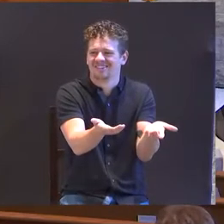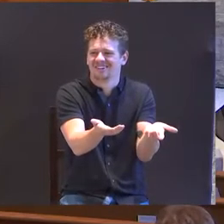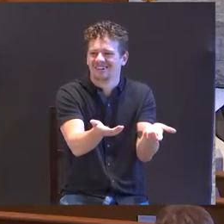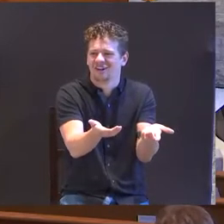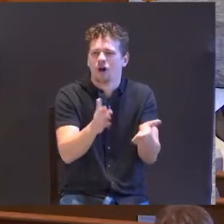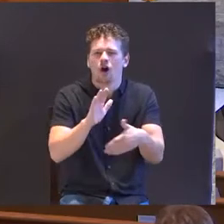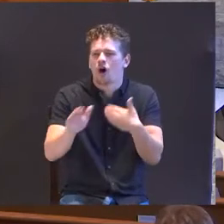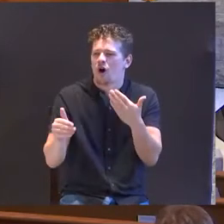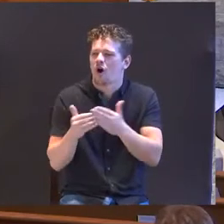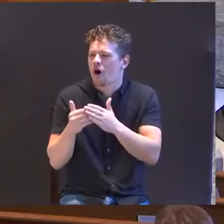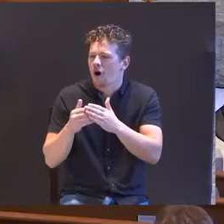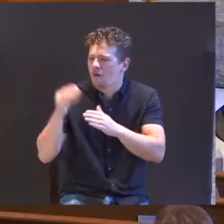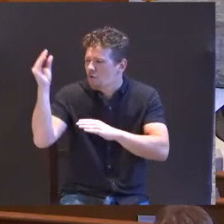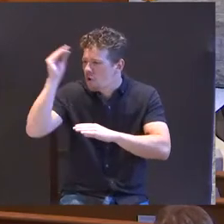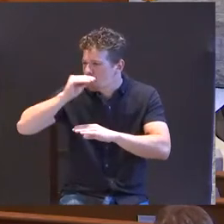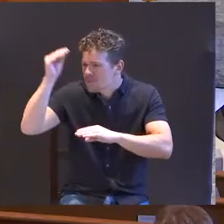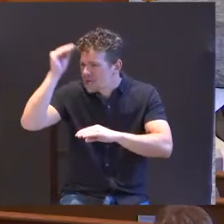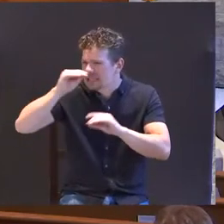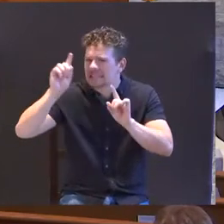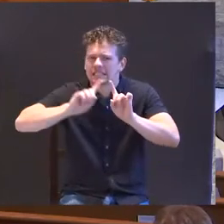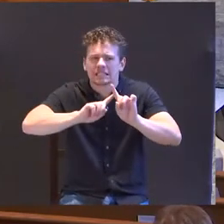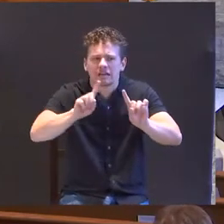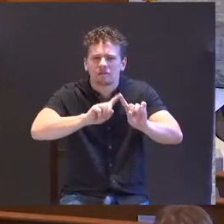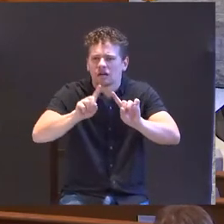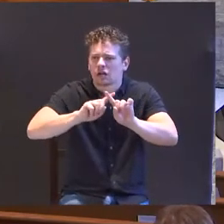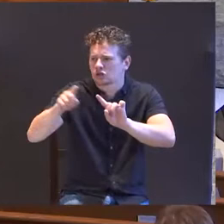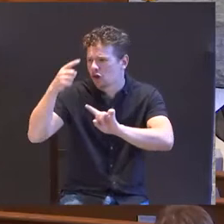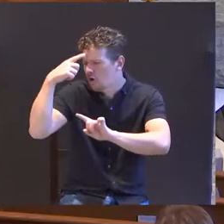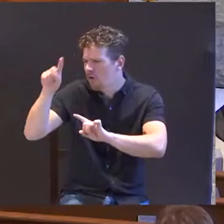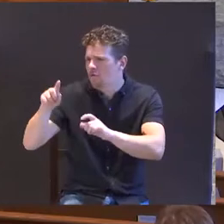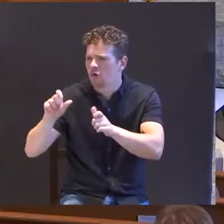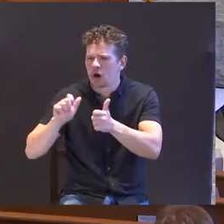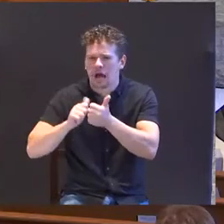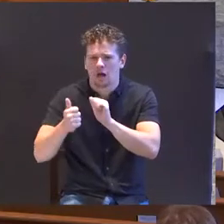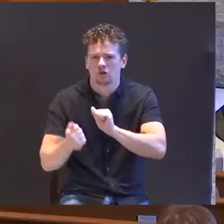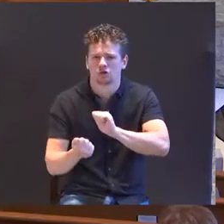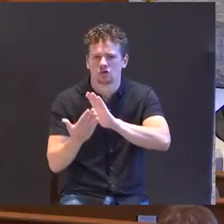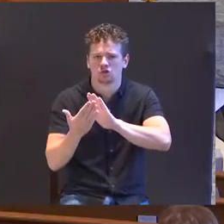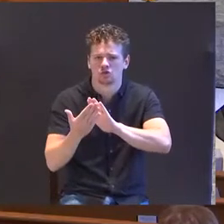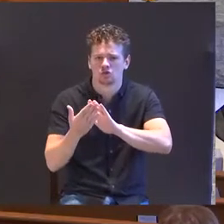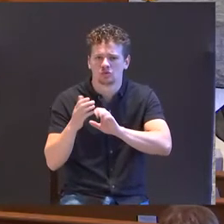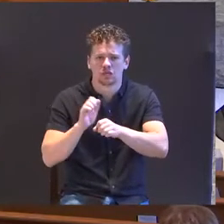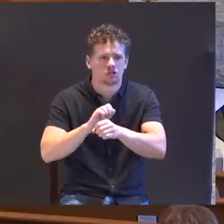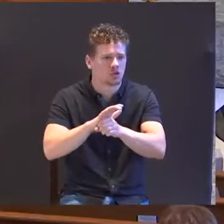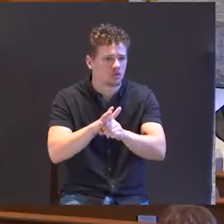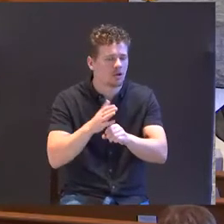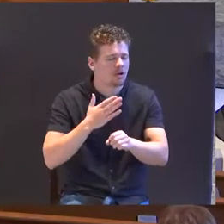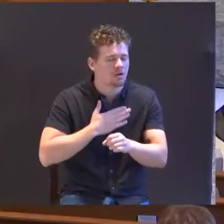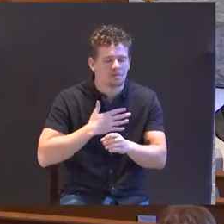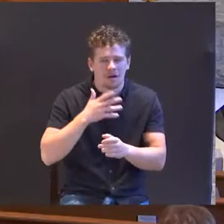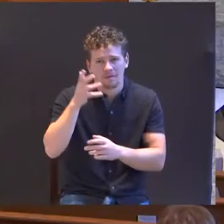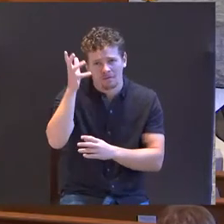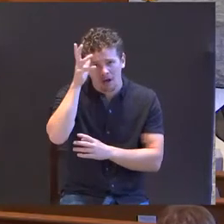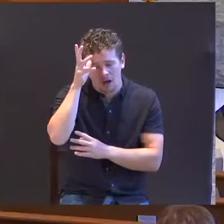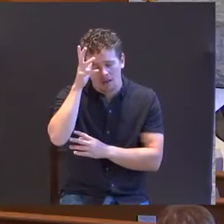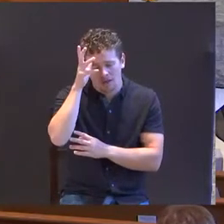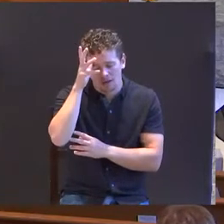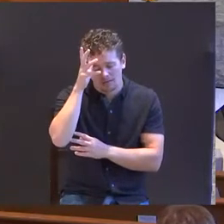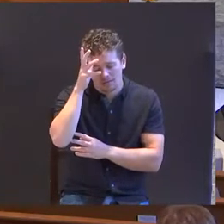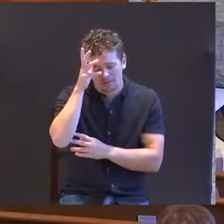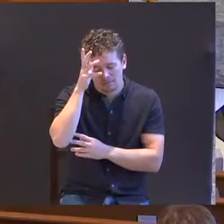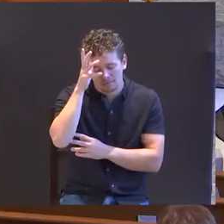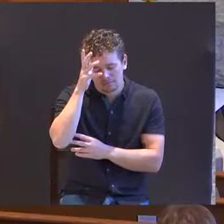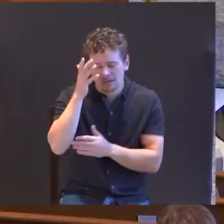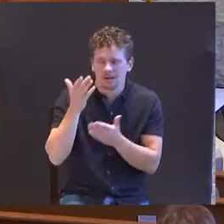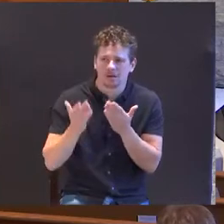All the differences of opinion around what you can do. I thought of my father several times. I know he rests in peace. I'm not so